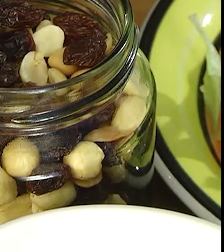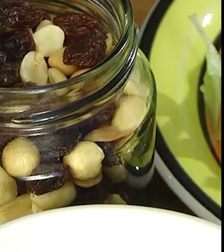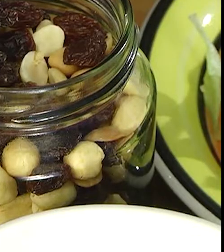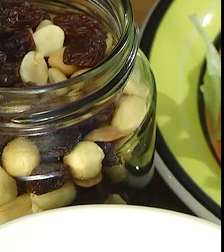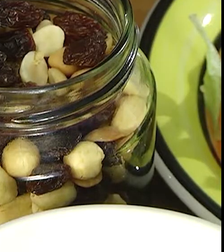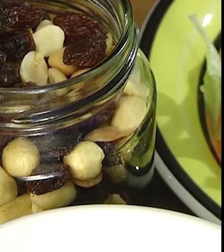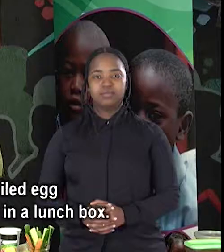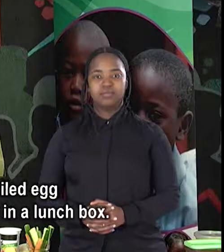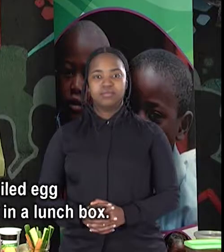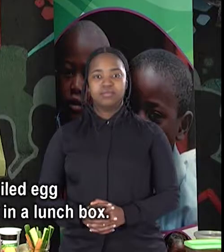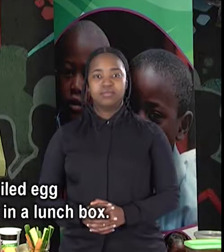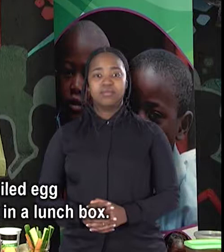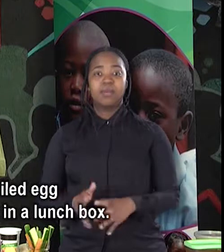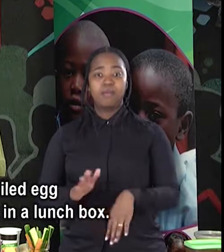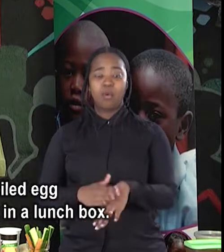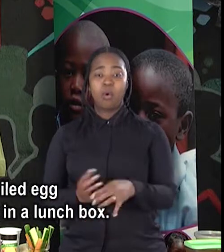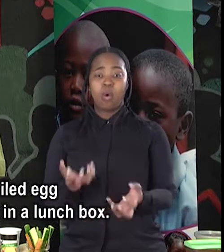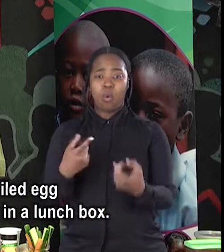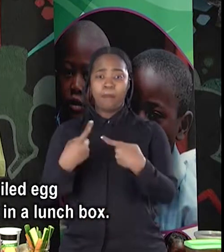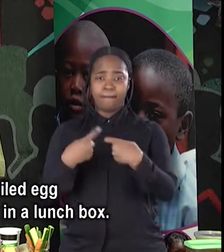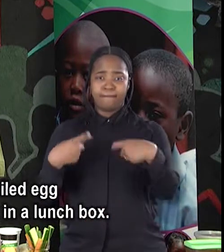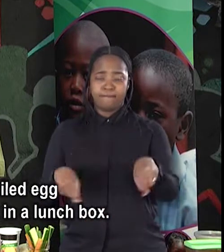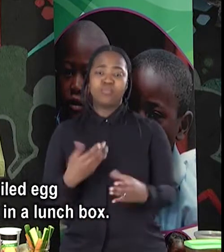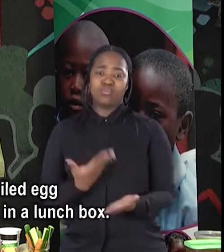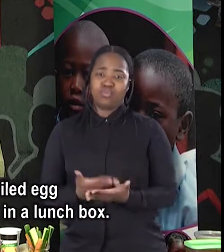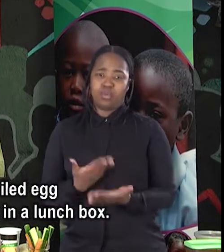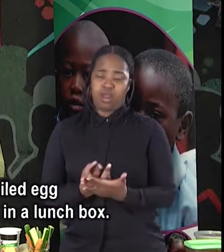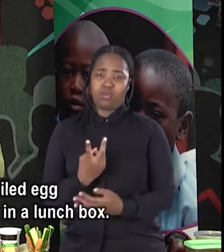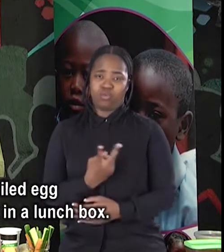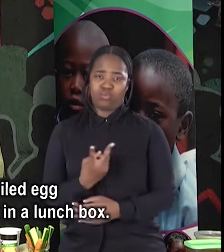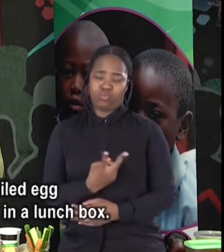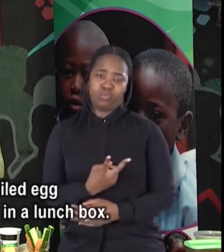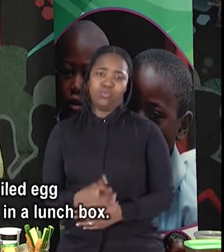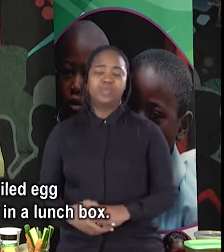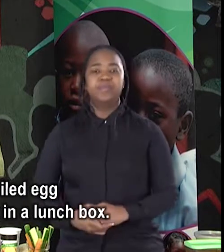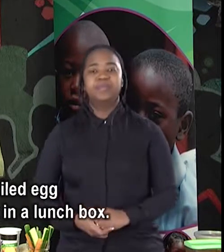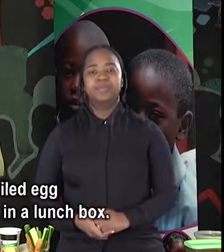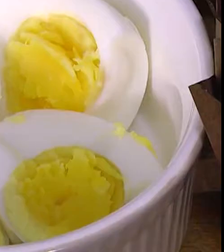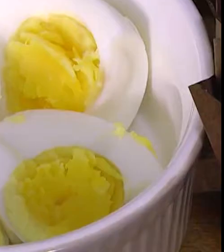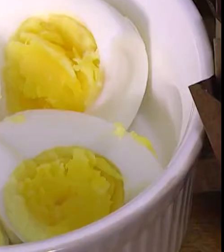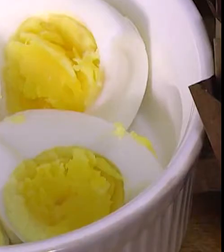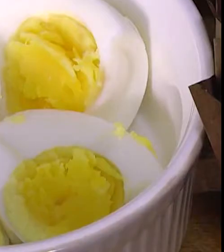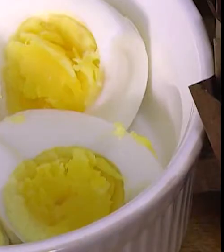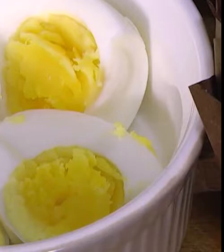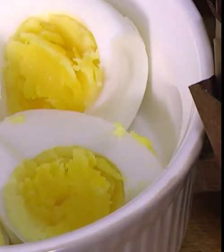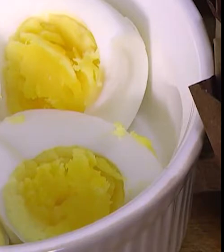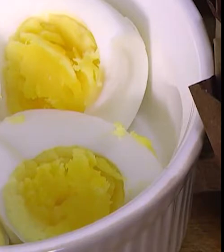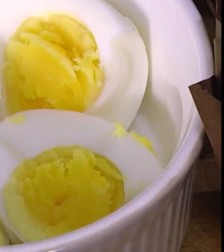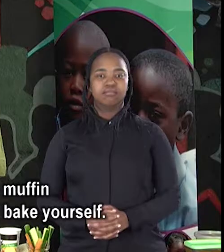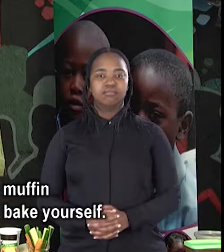Hard boiled egg that you can take with to work Or you can put it into a lunch box